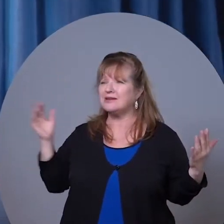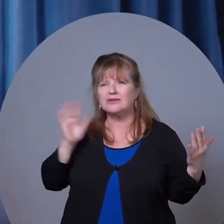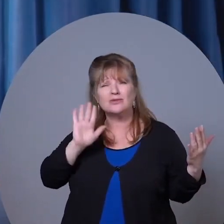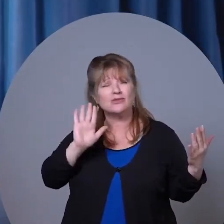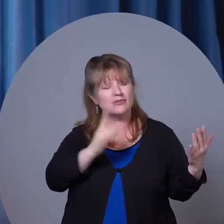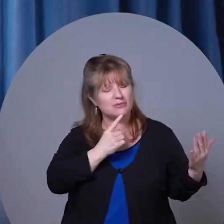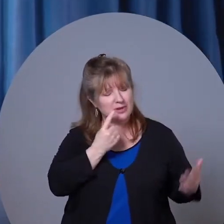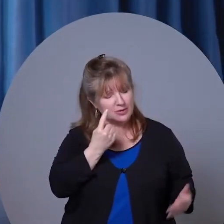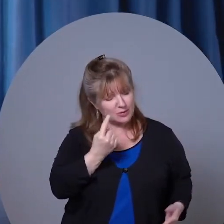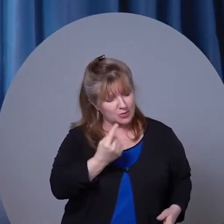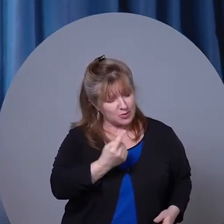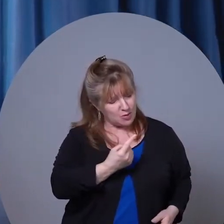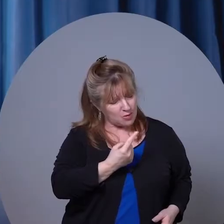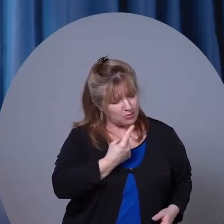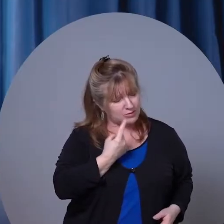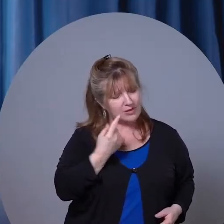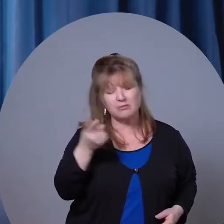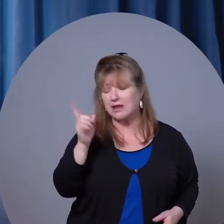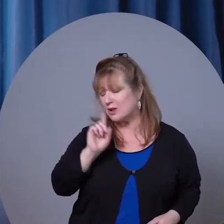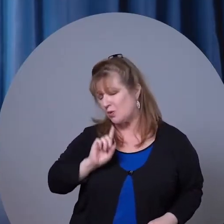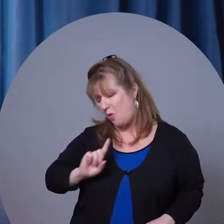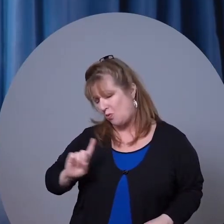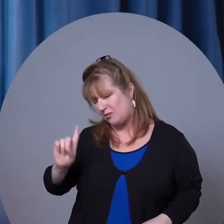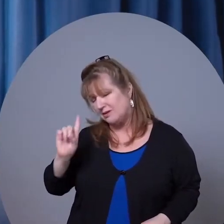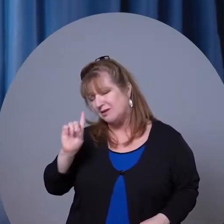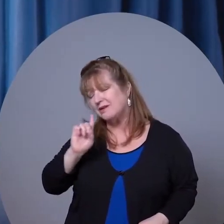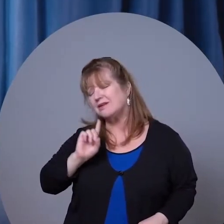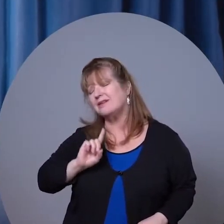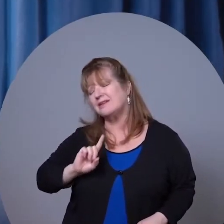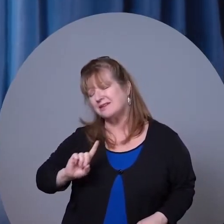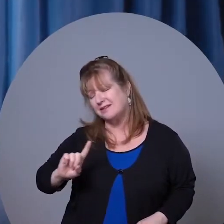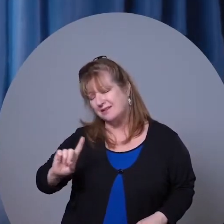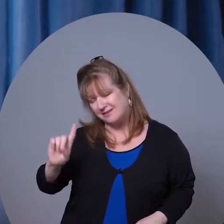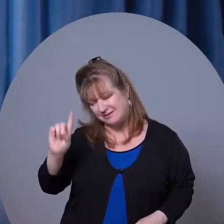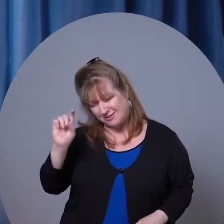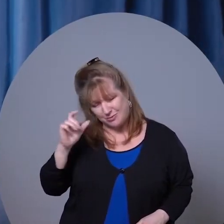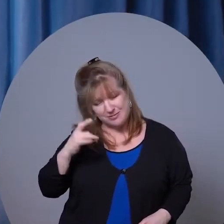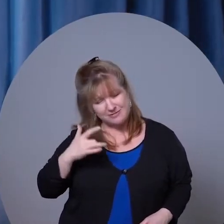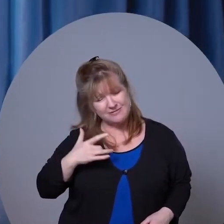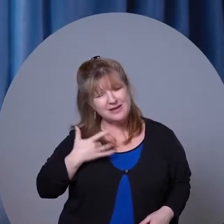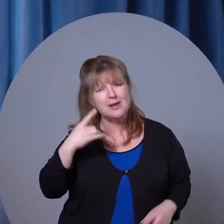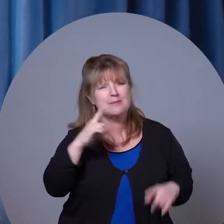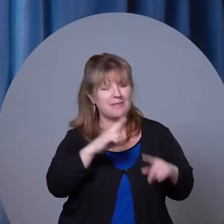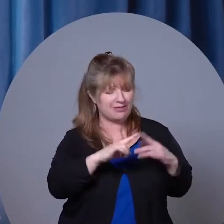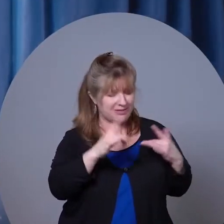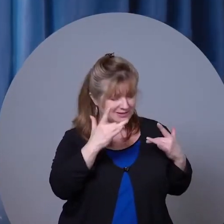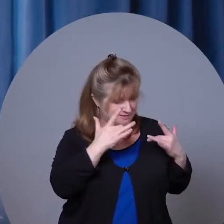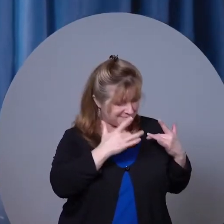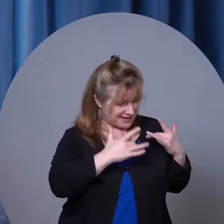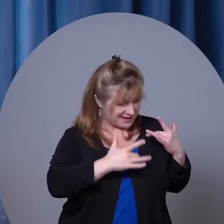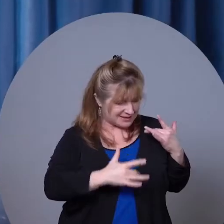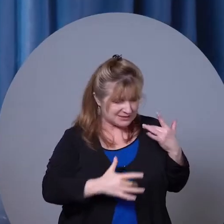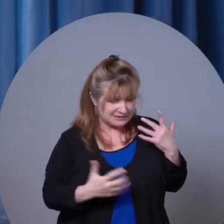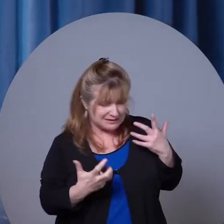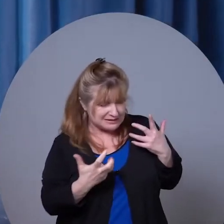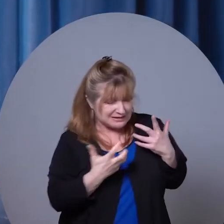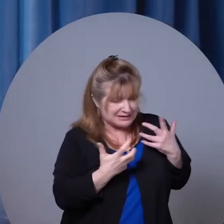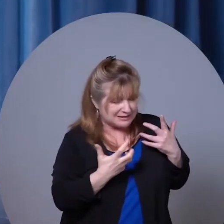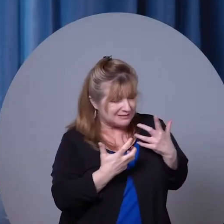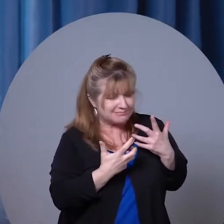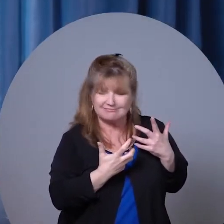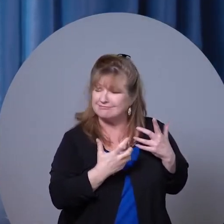You've been alone, you've been lonely, but there's a vacancy no